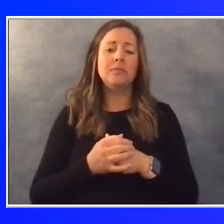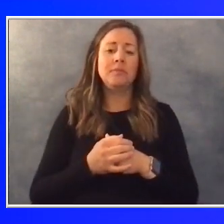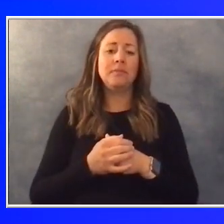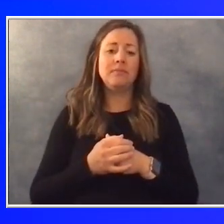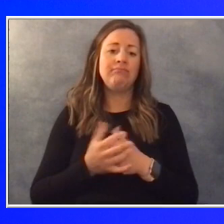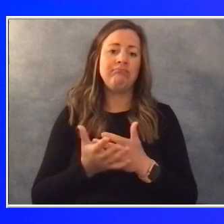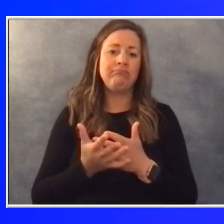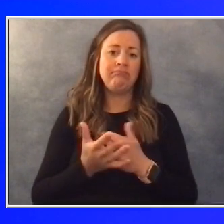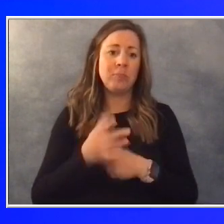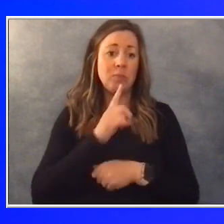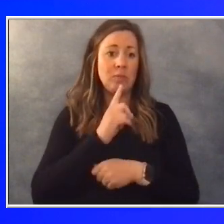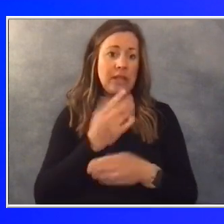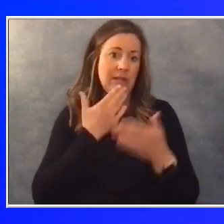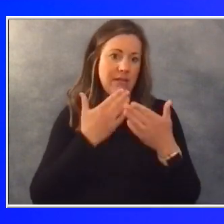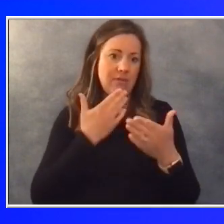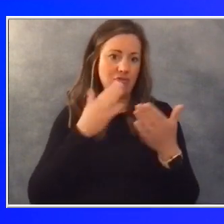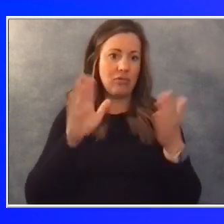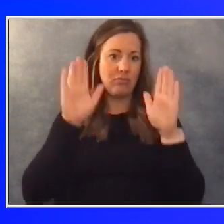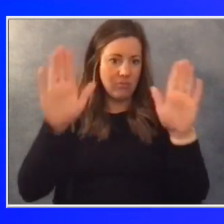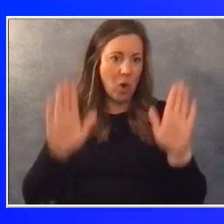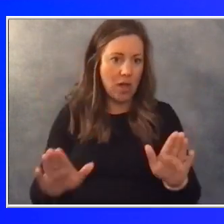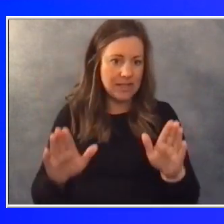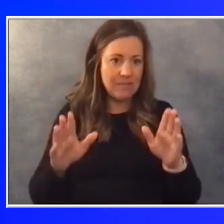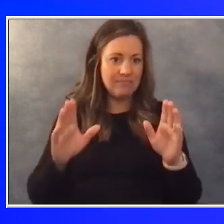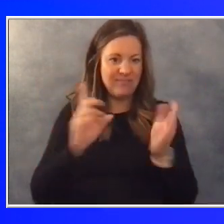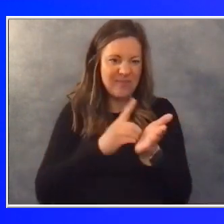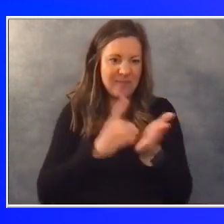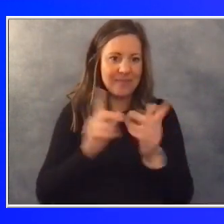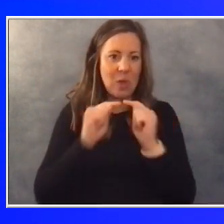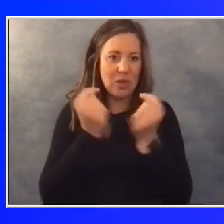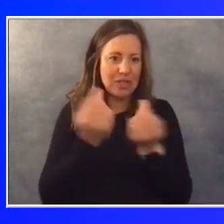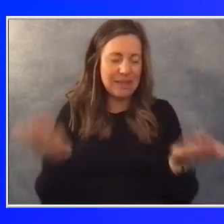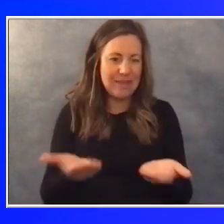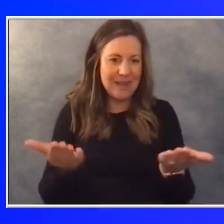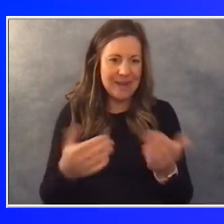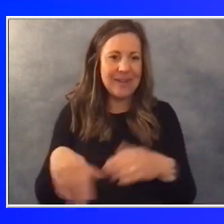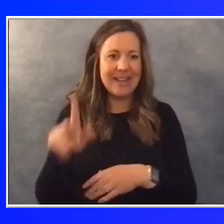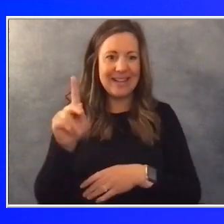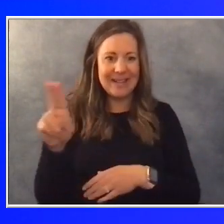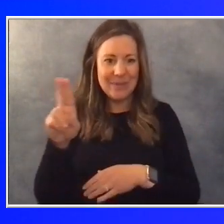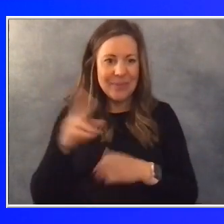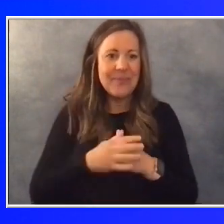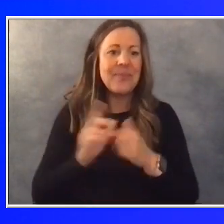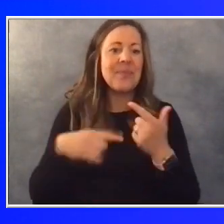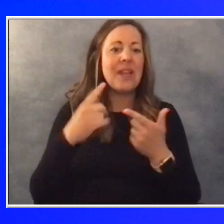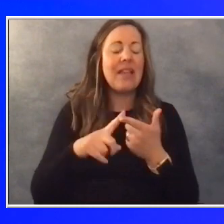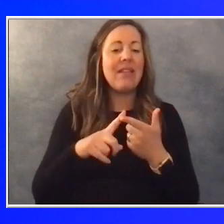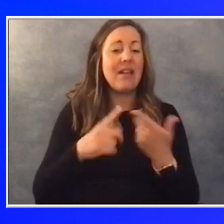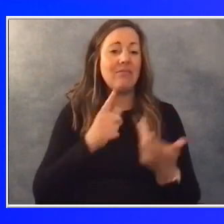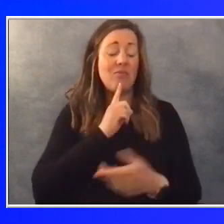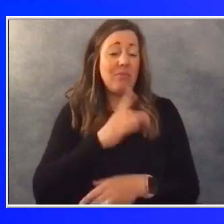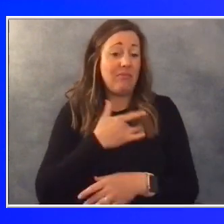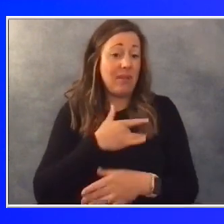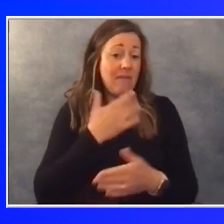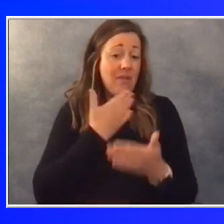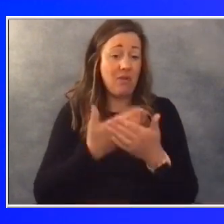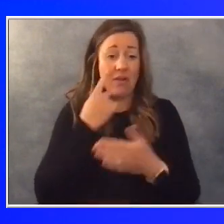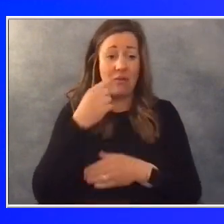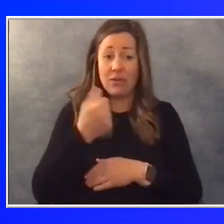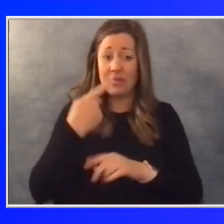the extraordinary care team here, right? And then I felt pretty good for several months.